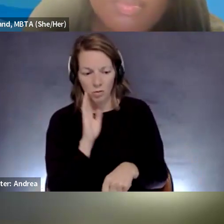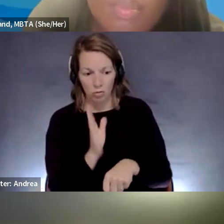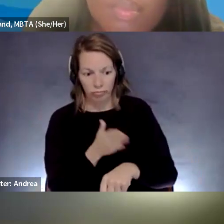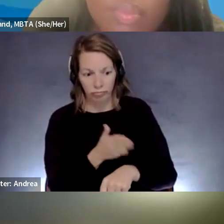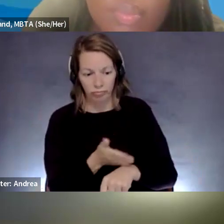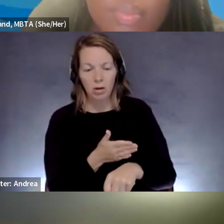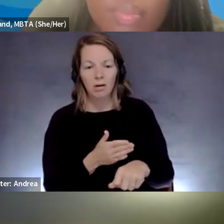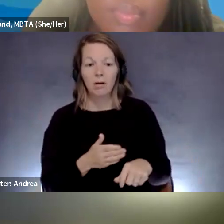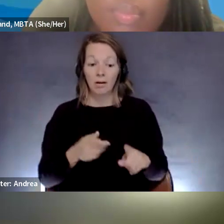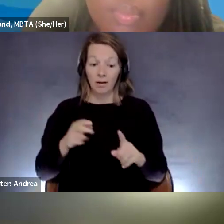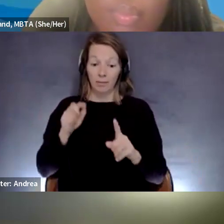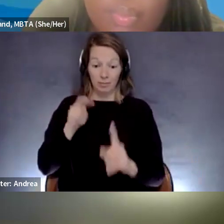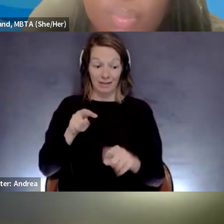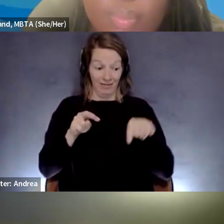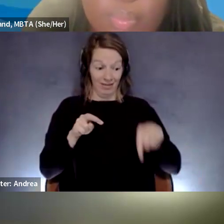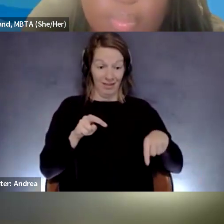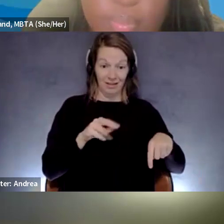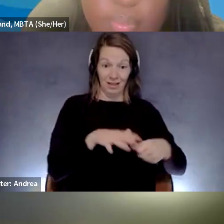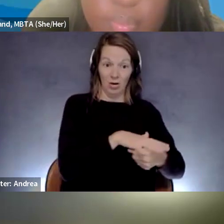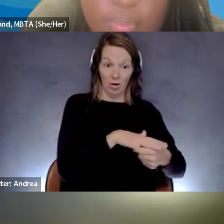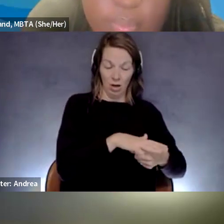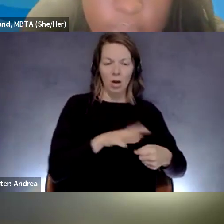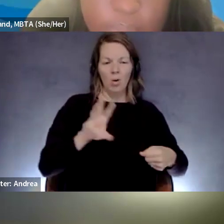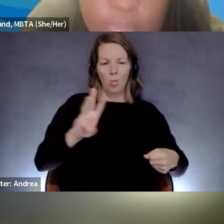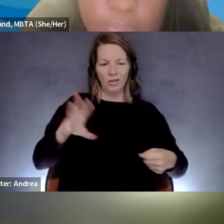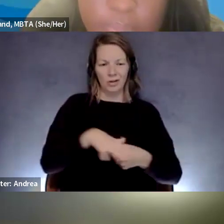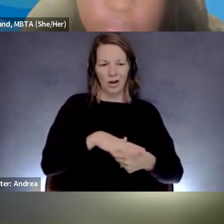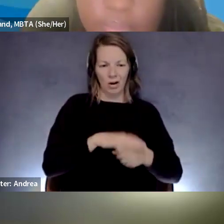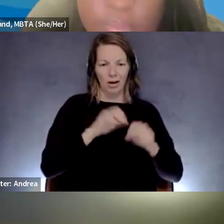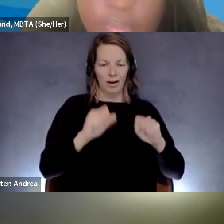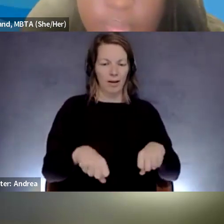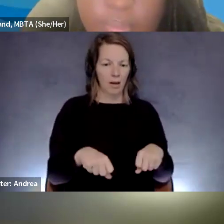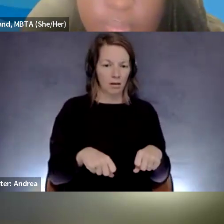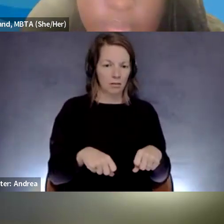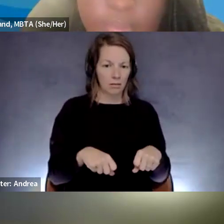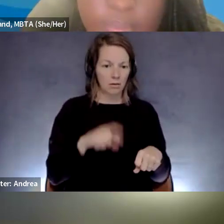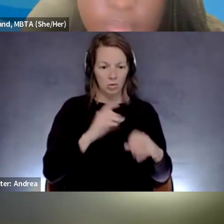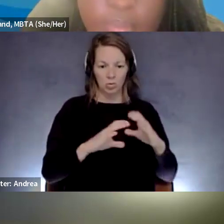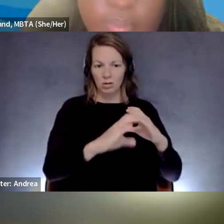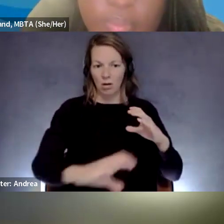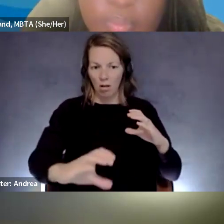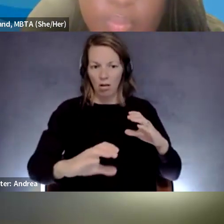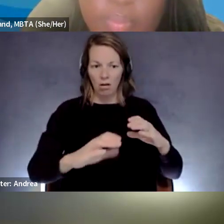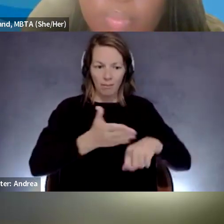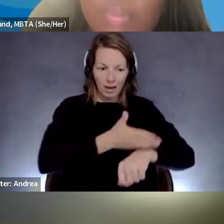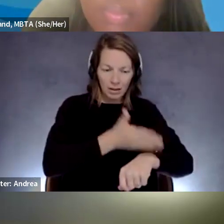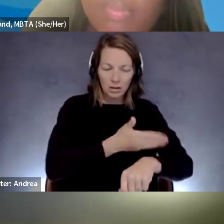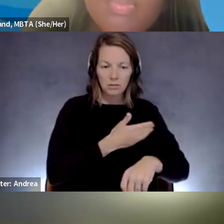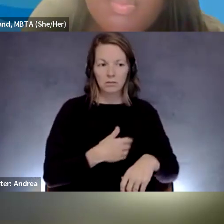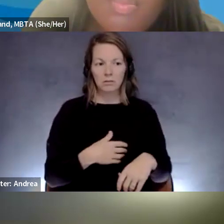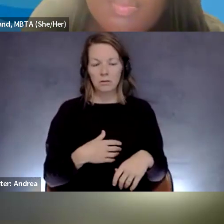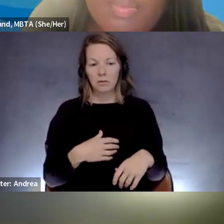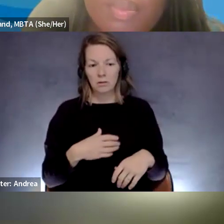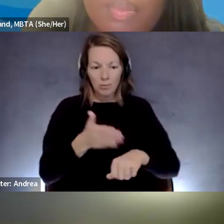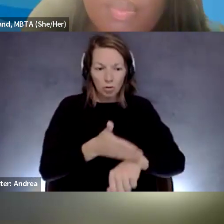perspective, offers us a western location to be able to do tunnel maintenance and capital improvement work,